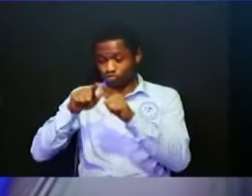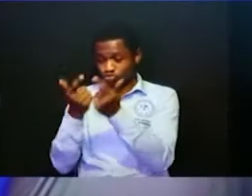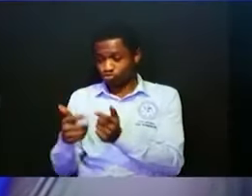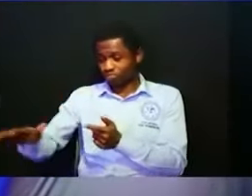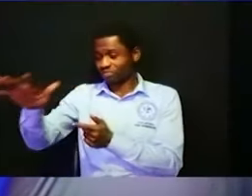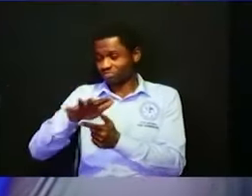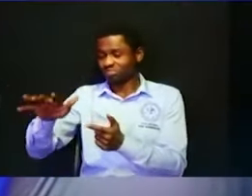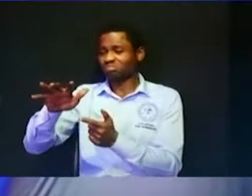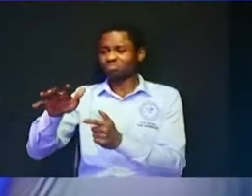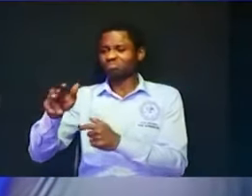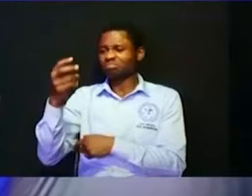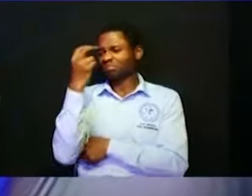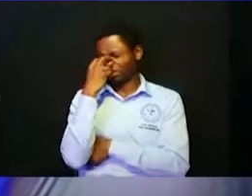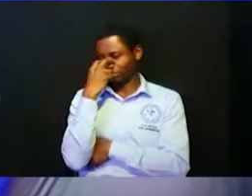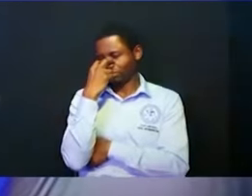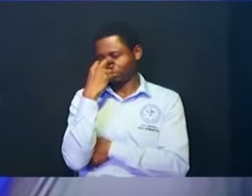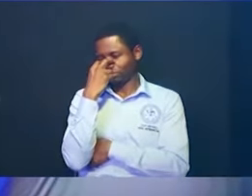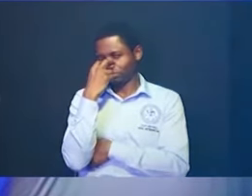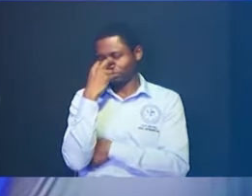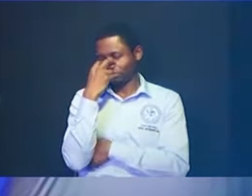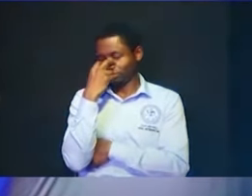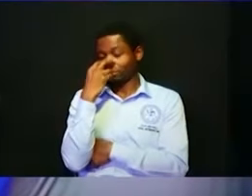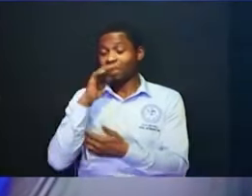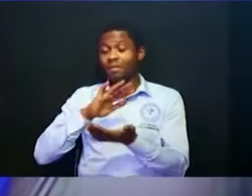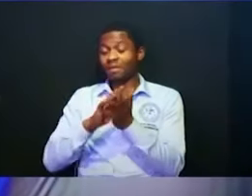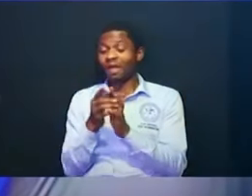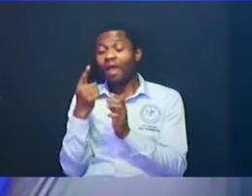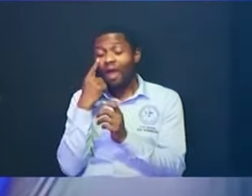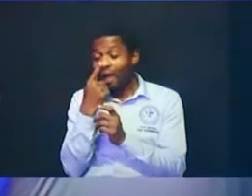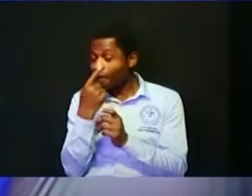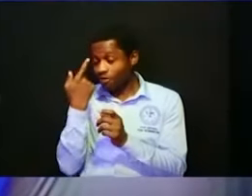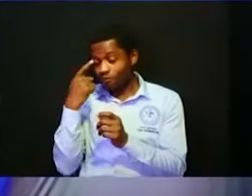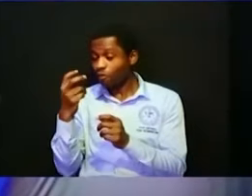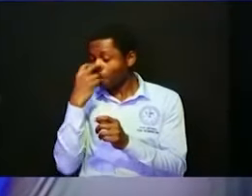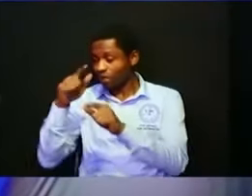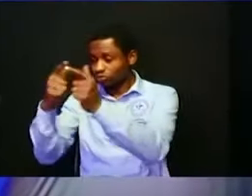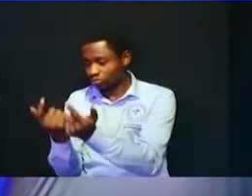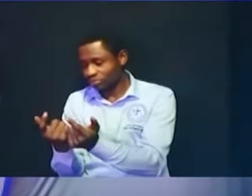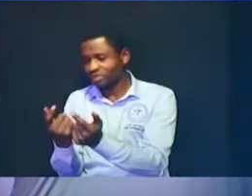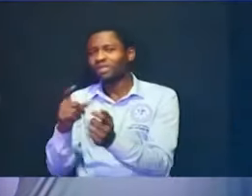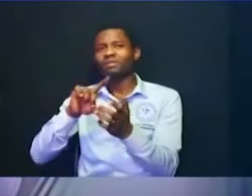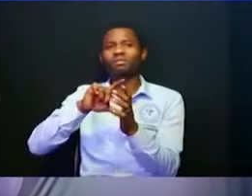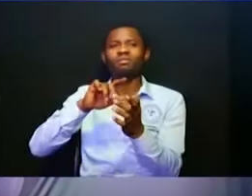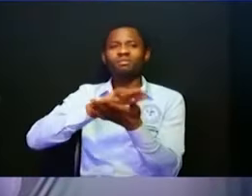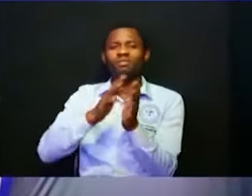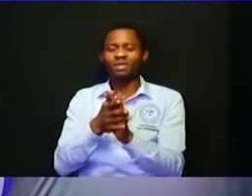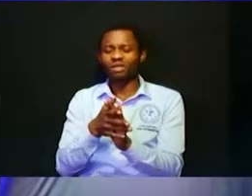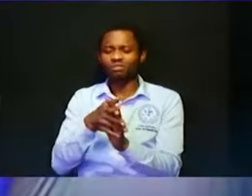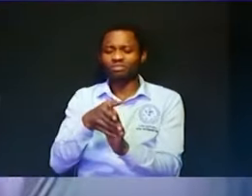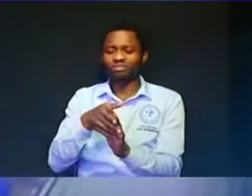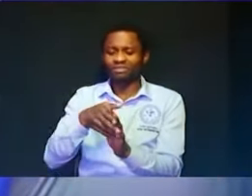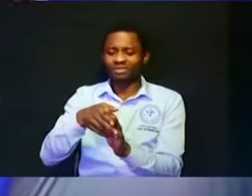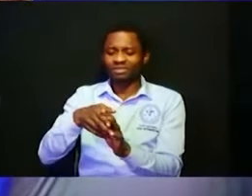the lame. Me ye eniwa ema onifreni na me ye enang enso ema empache. So when the young men see